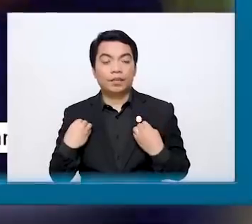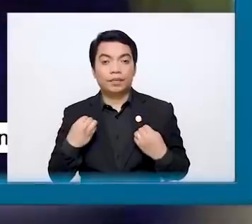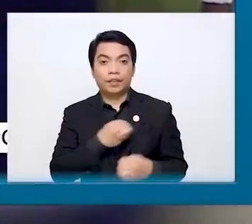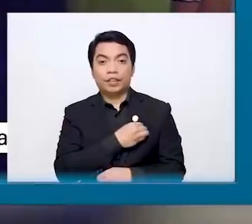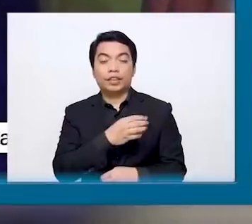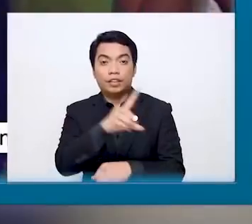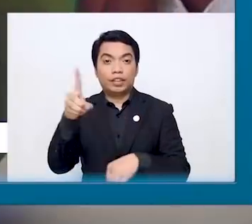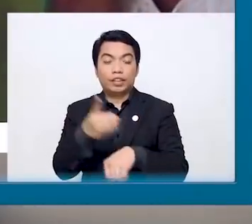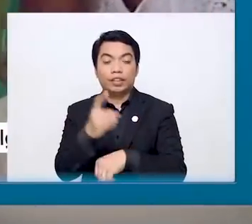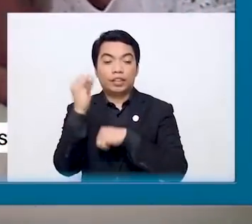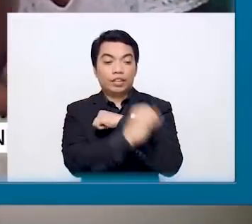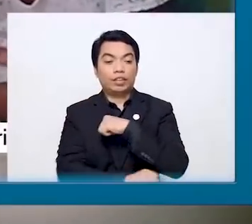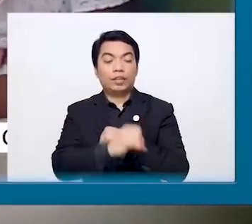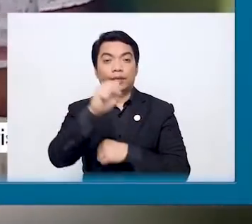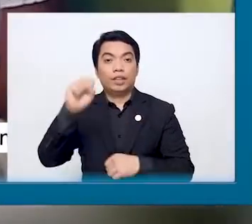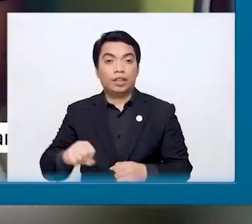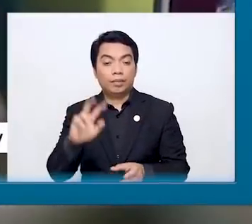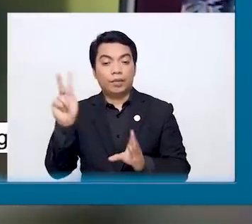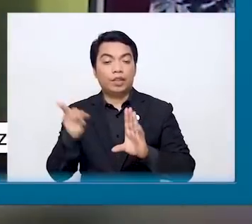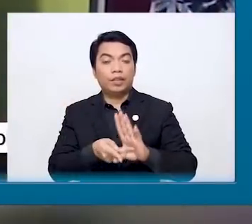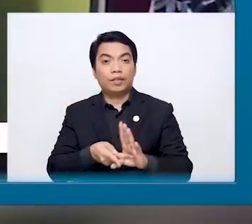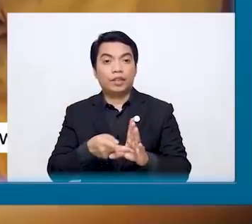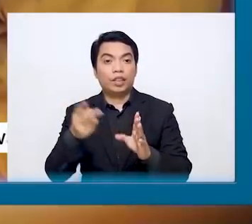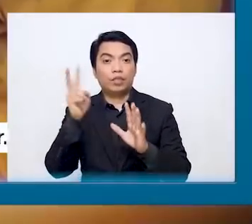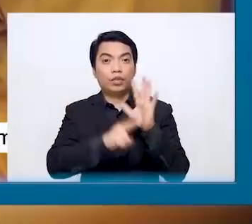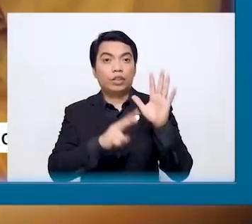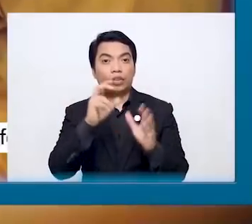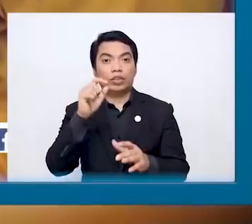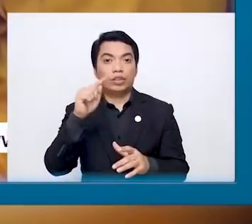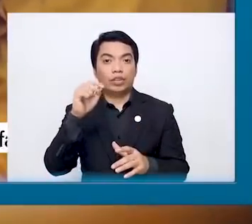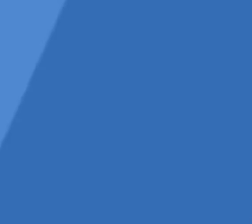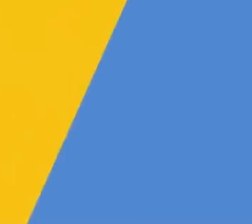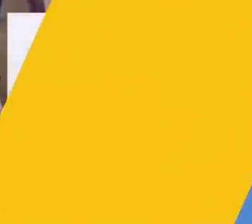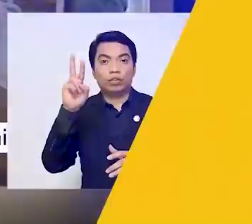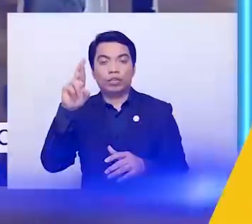in the District of Isabela South participate in a virtual tour.